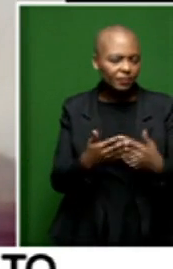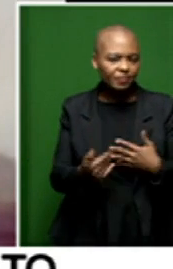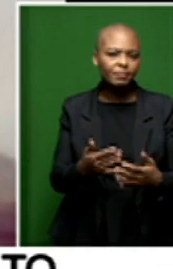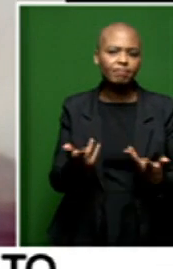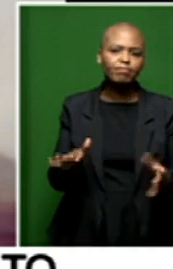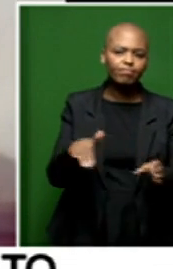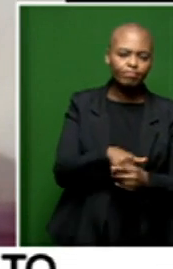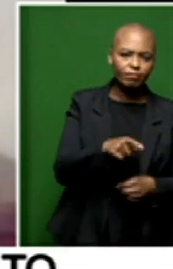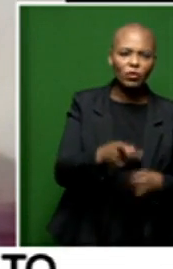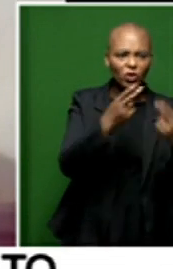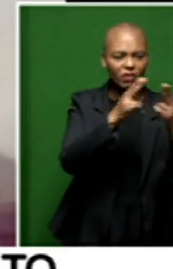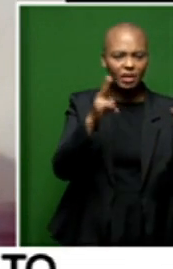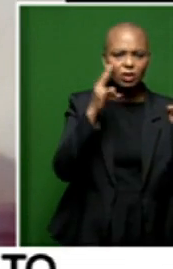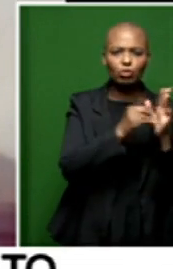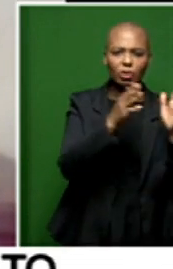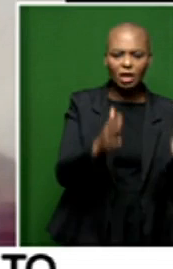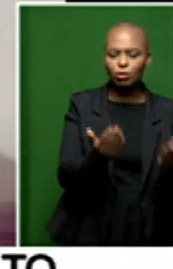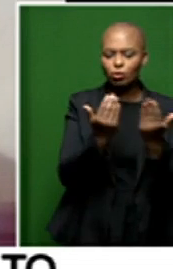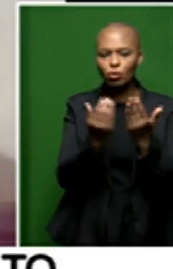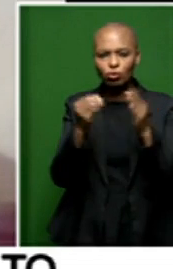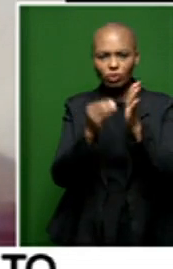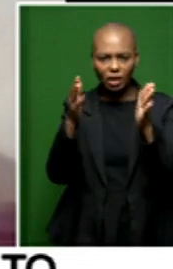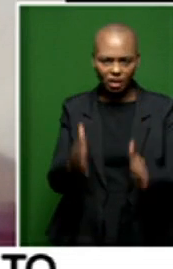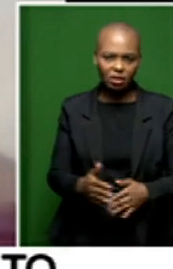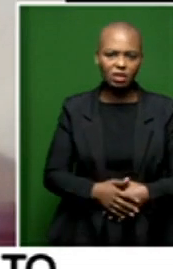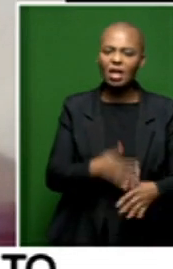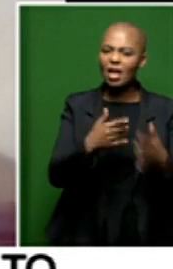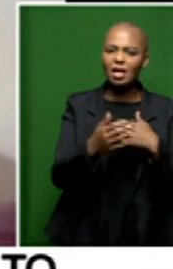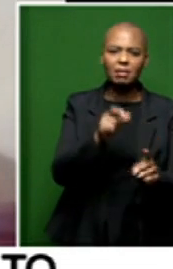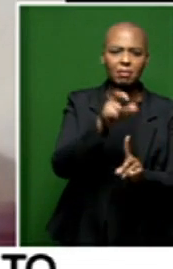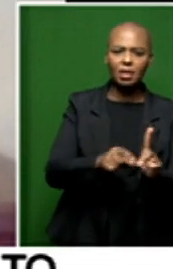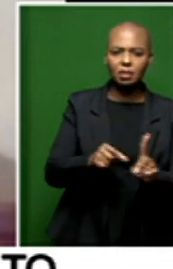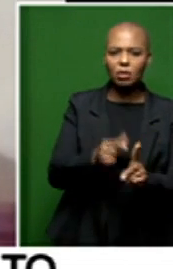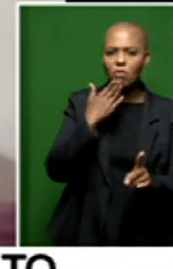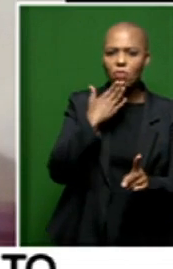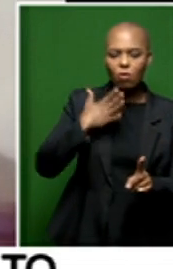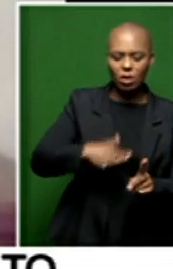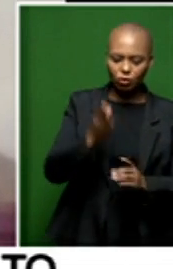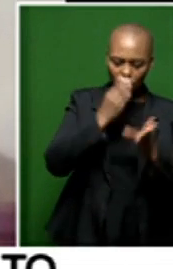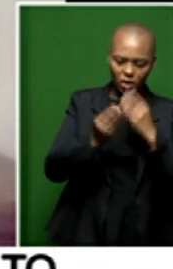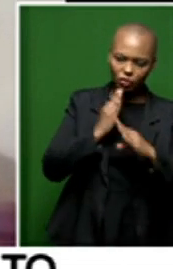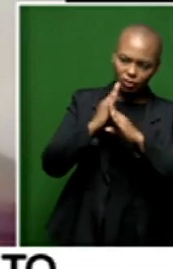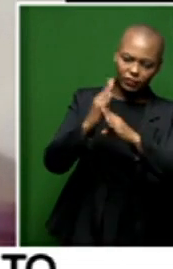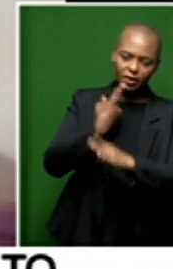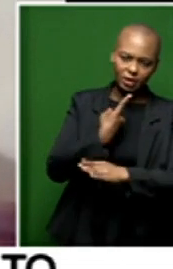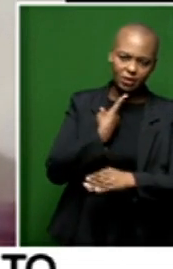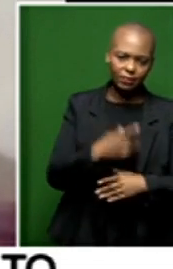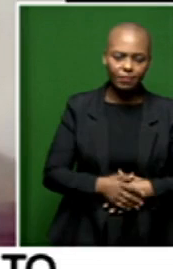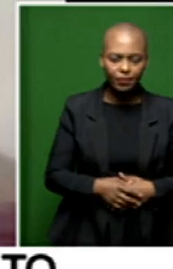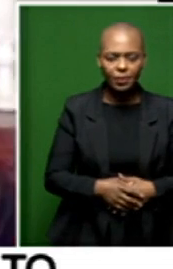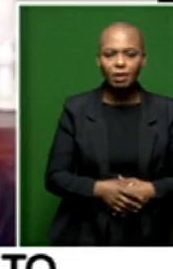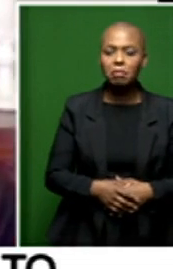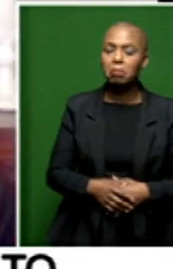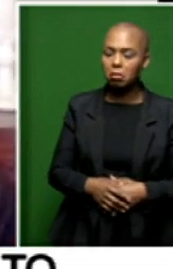life, university students, school students, basically anybody who's willing to learn to defend themselves. And what